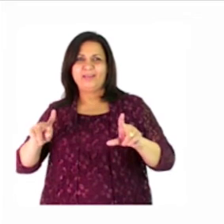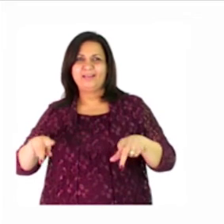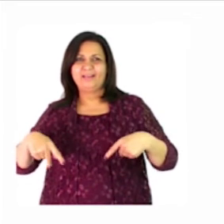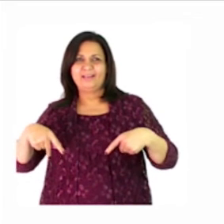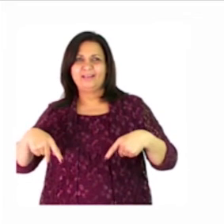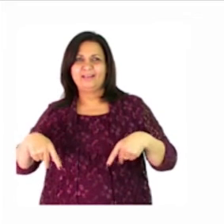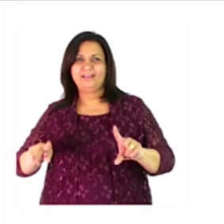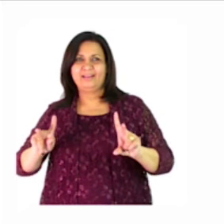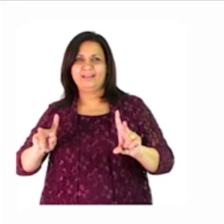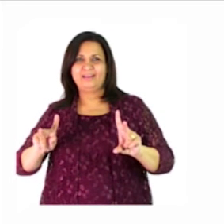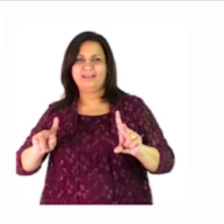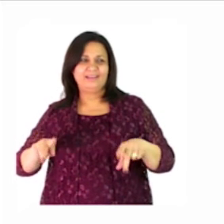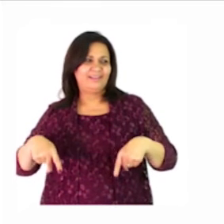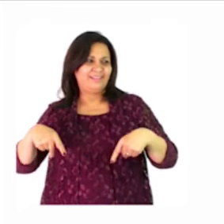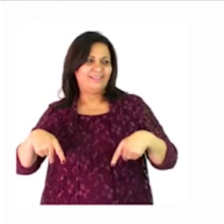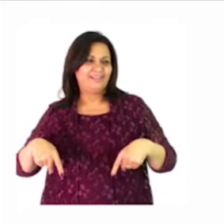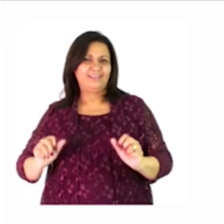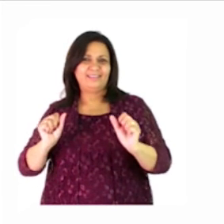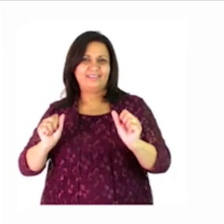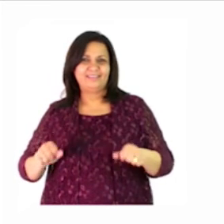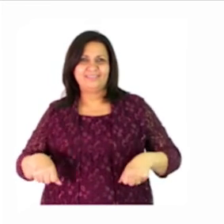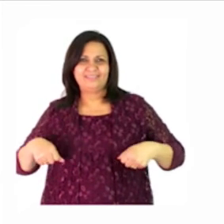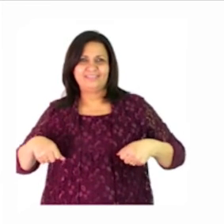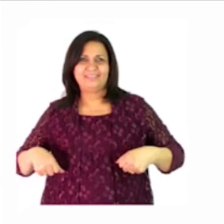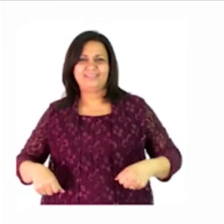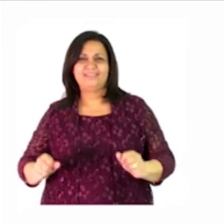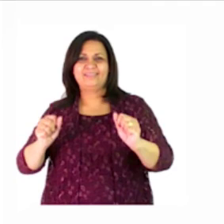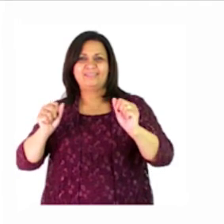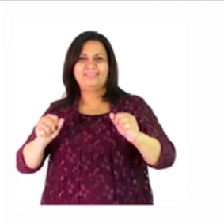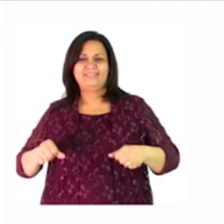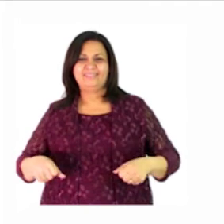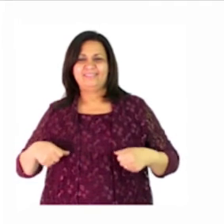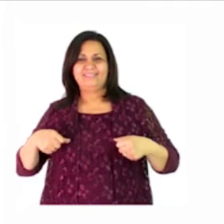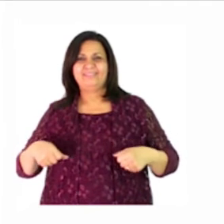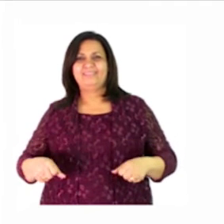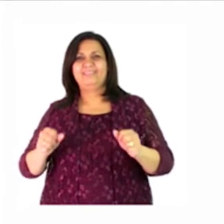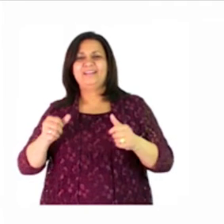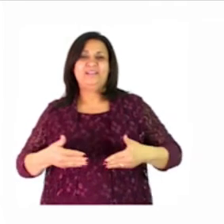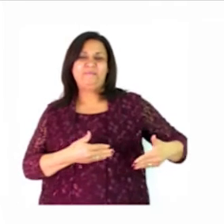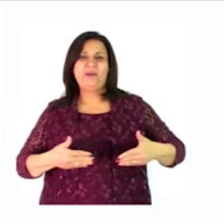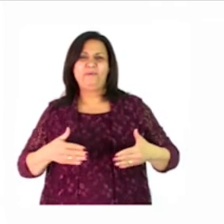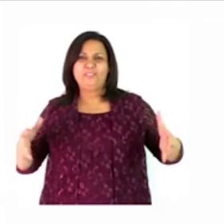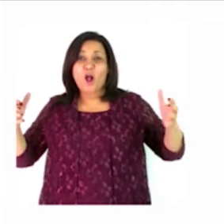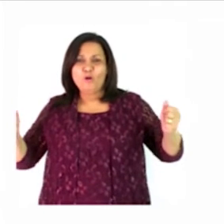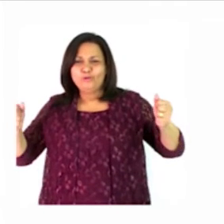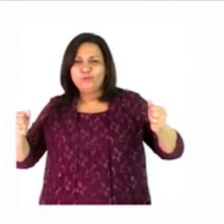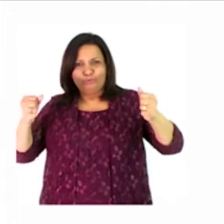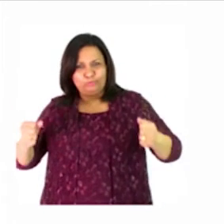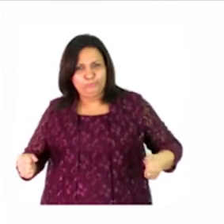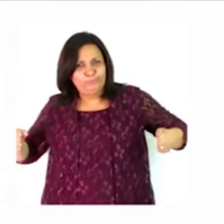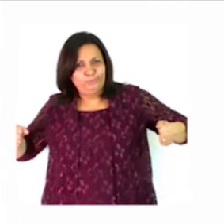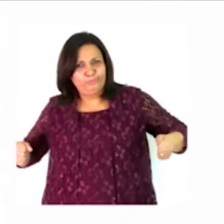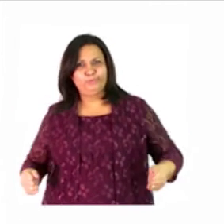The baby needs to find somewhere to hold. So we will start from the top, going down